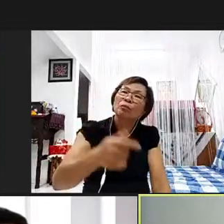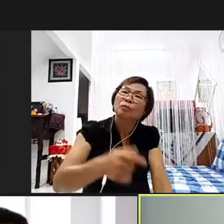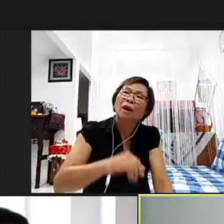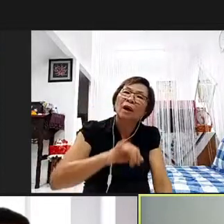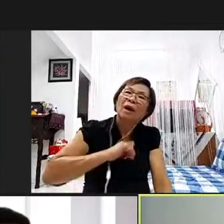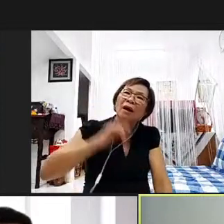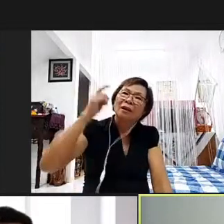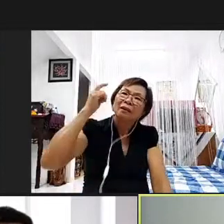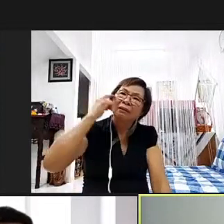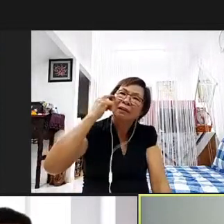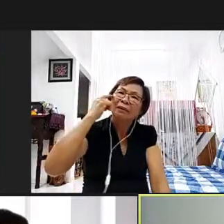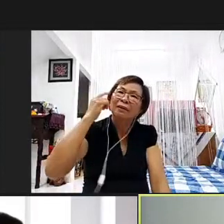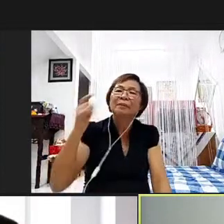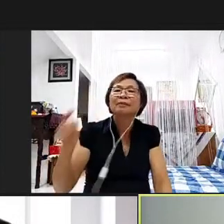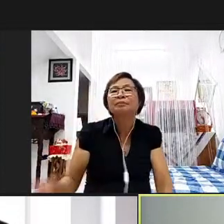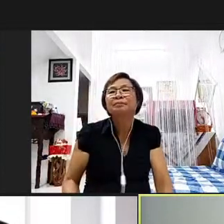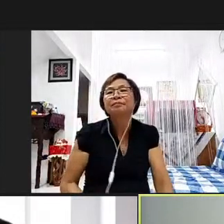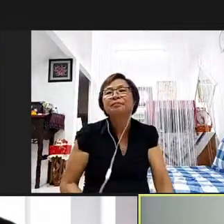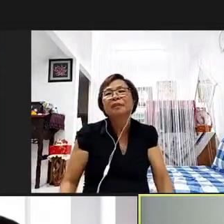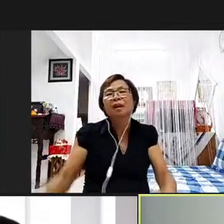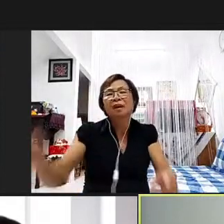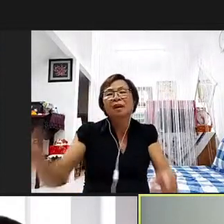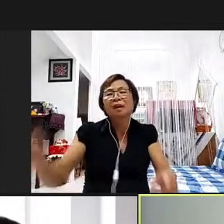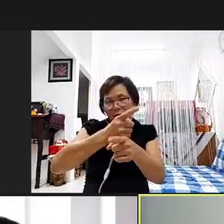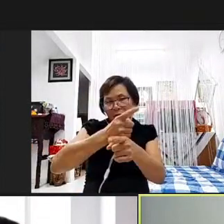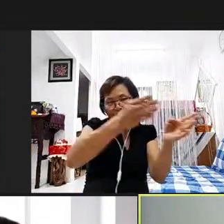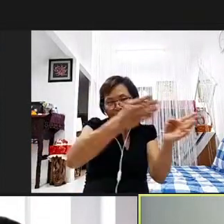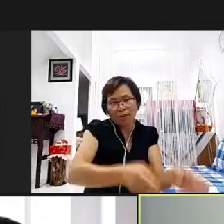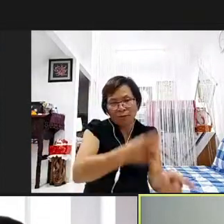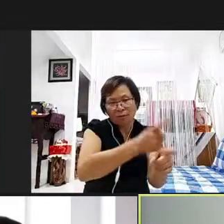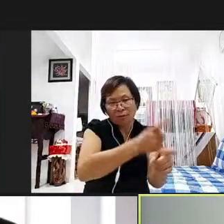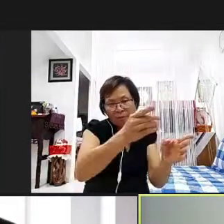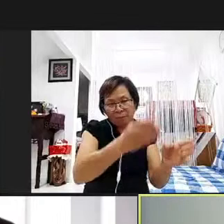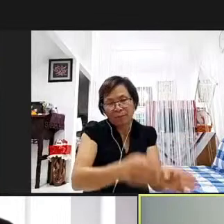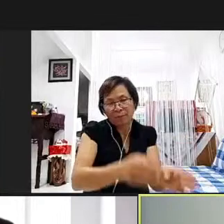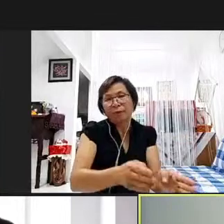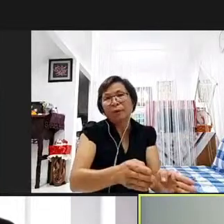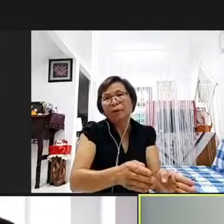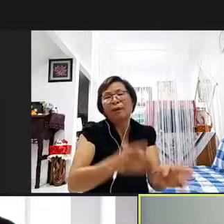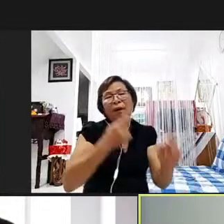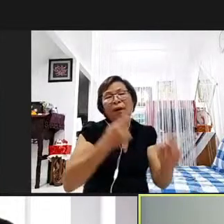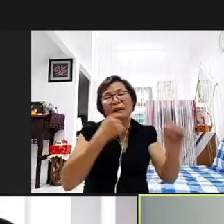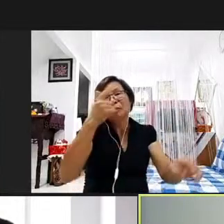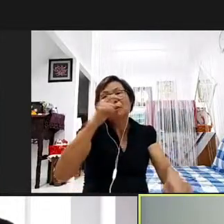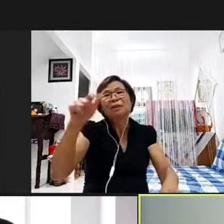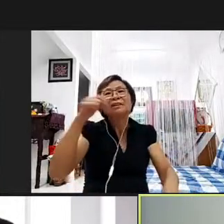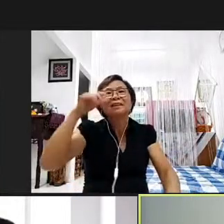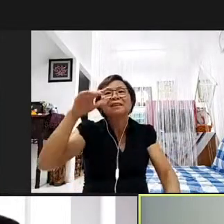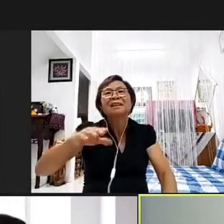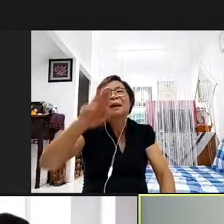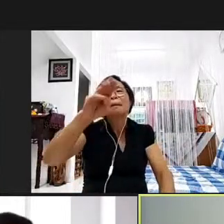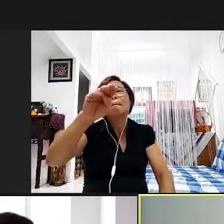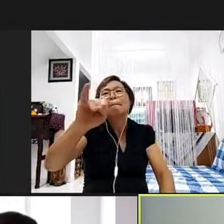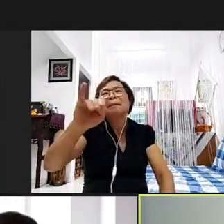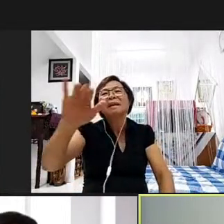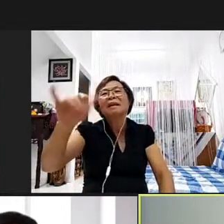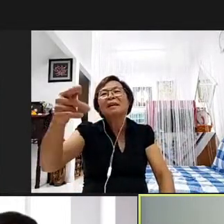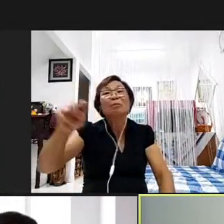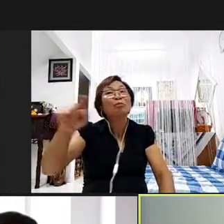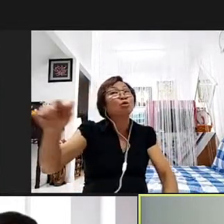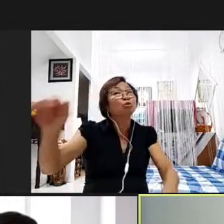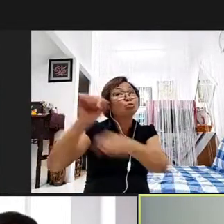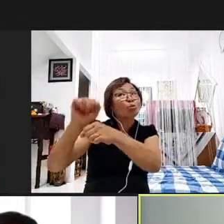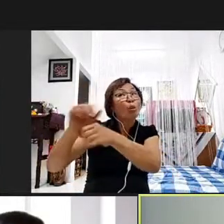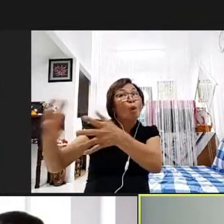the right person to answer this question is actually Sister Mian herself, because you have done so much work in this